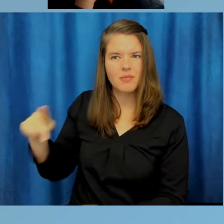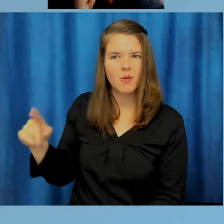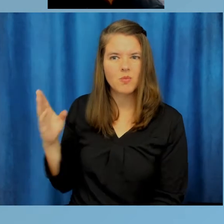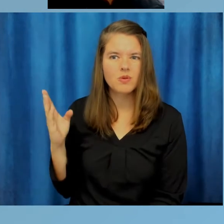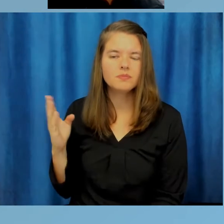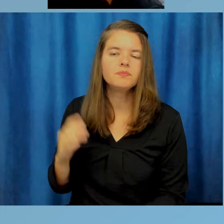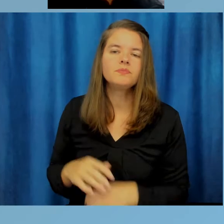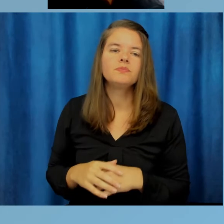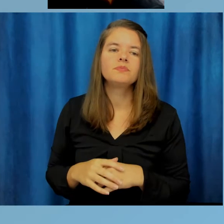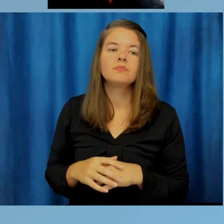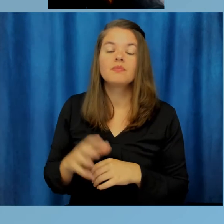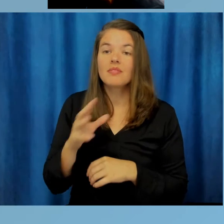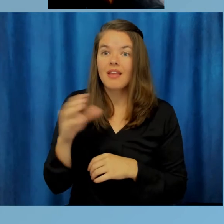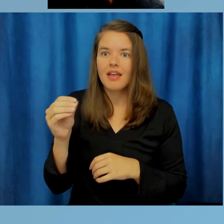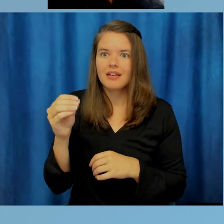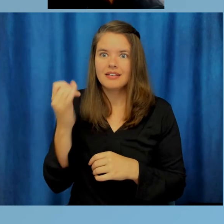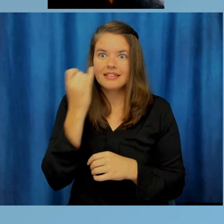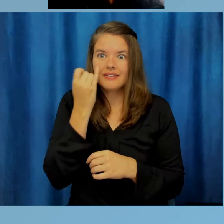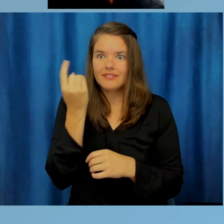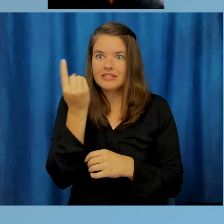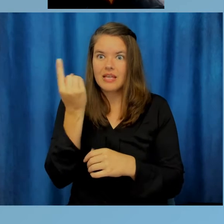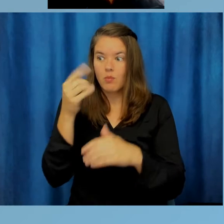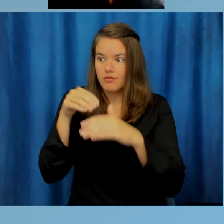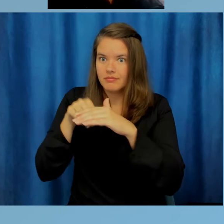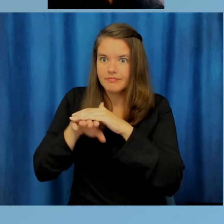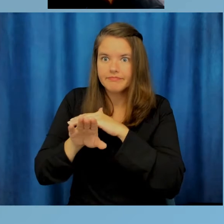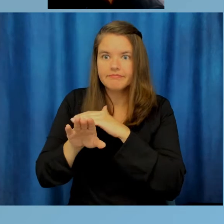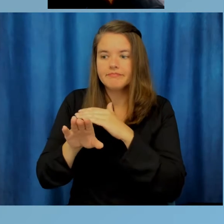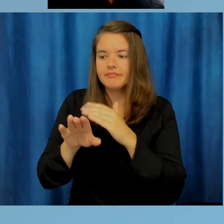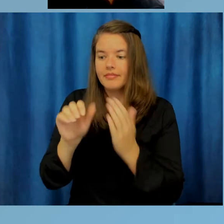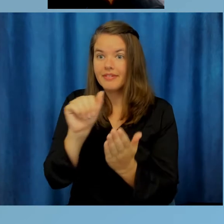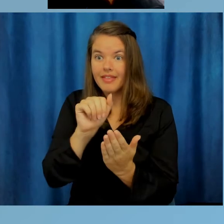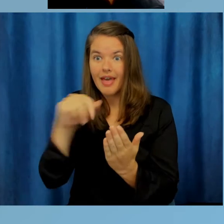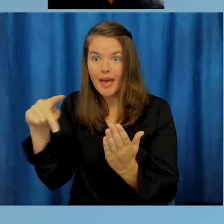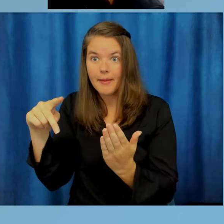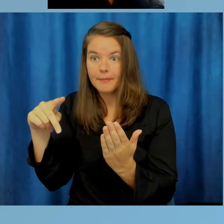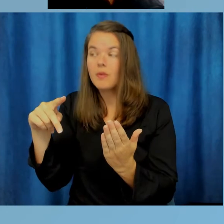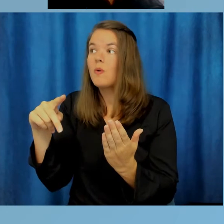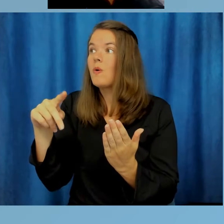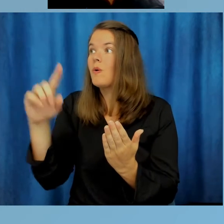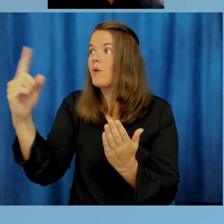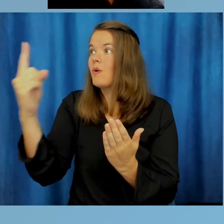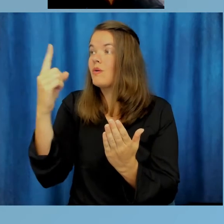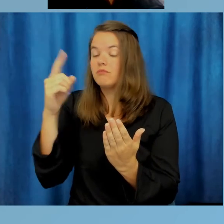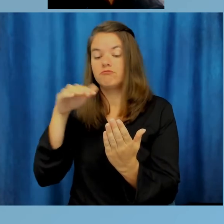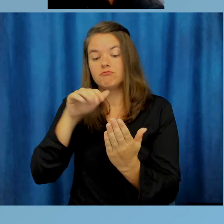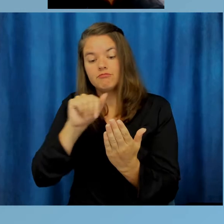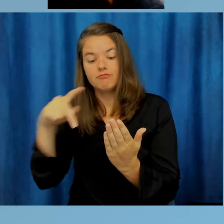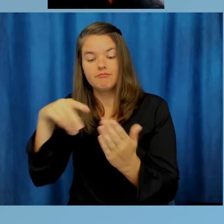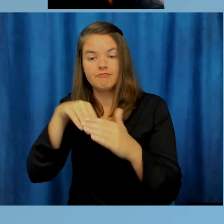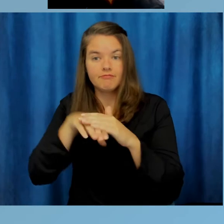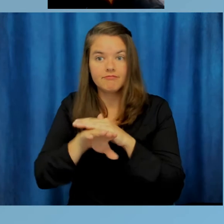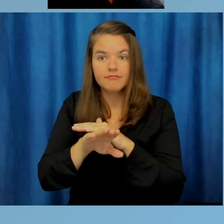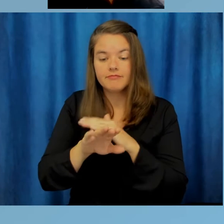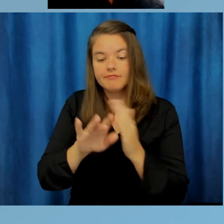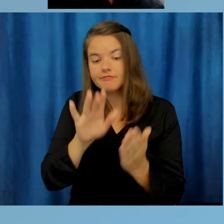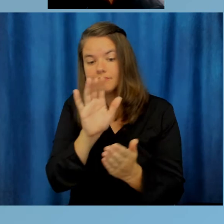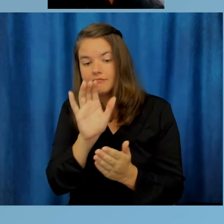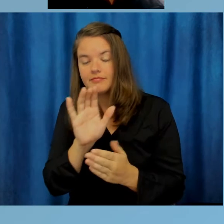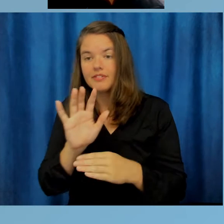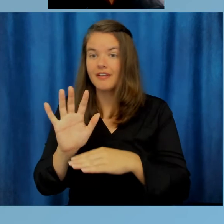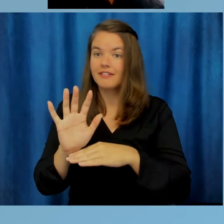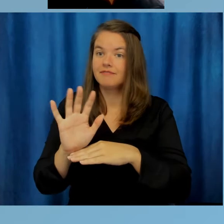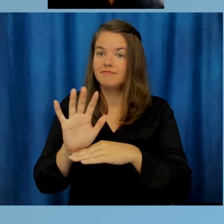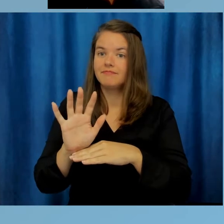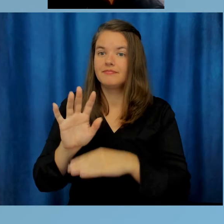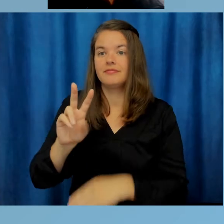listed on the PowerPoint. And when somebody came in, you go into the app and you get a virtual video